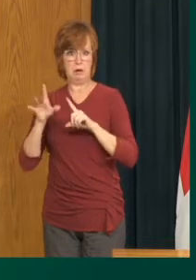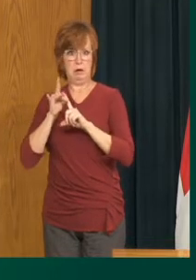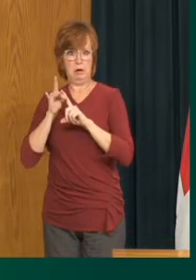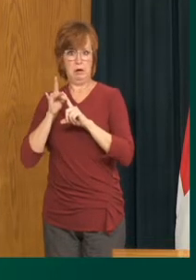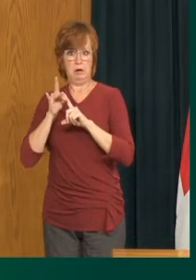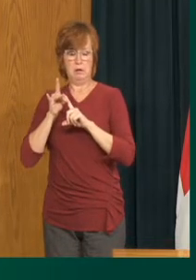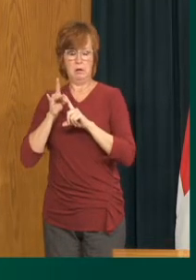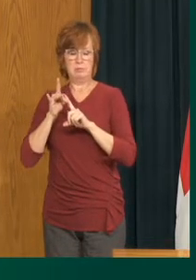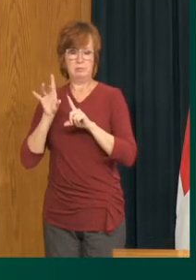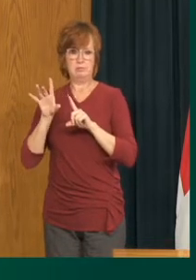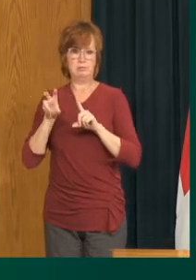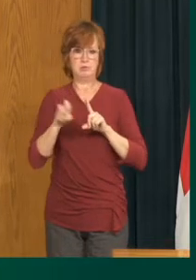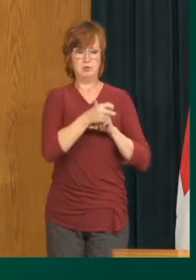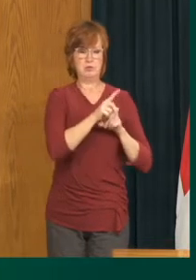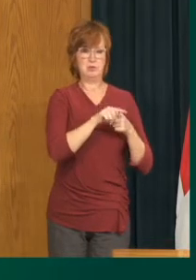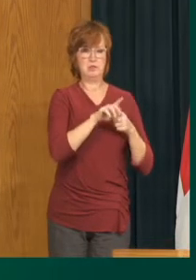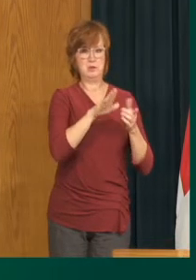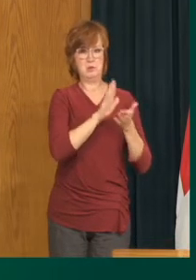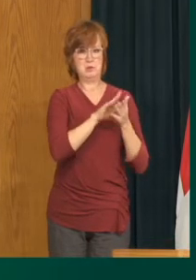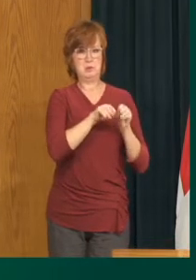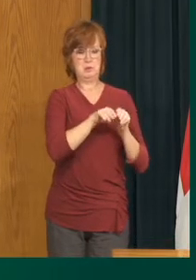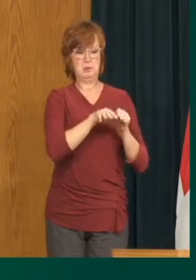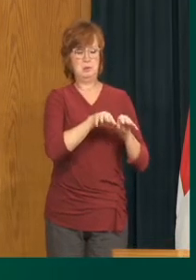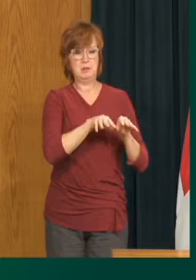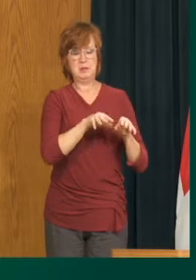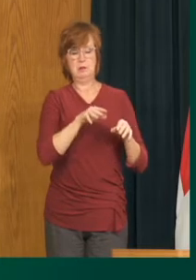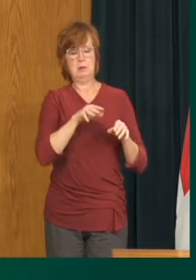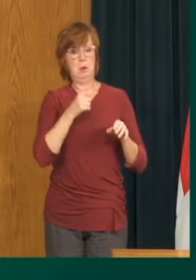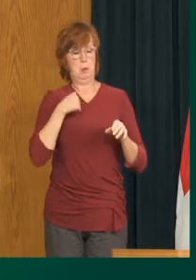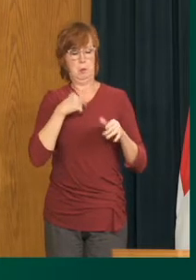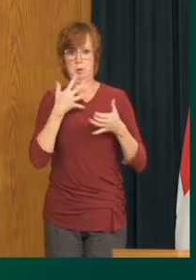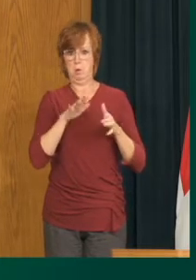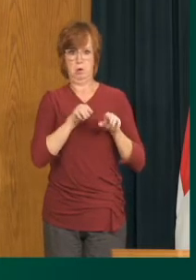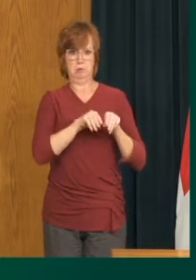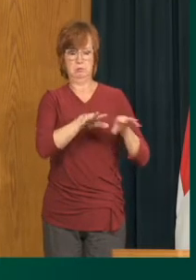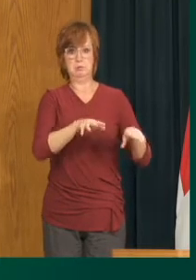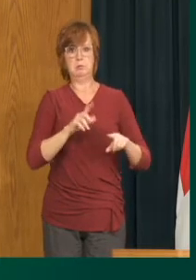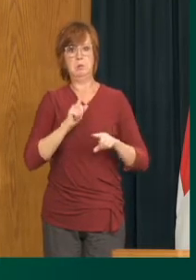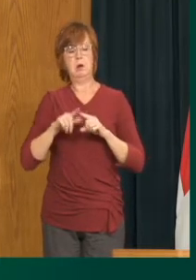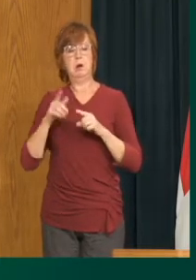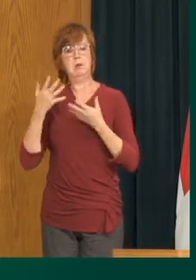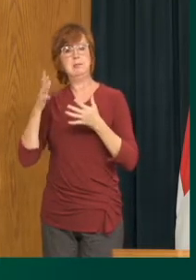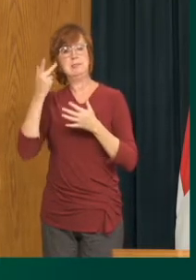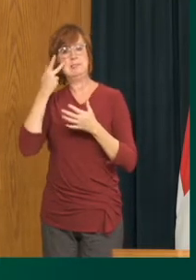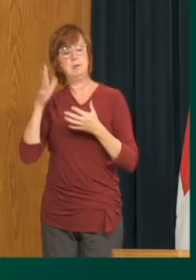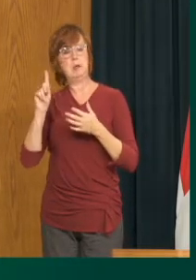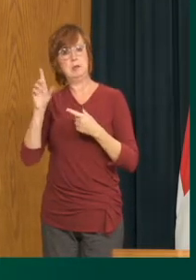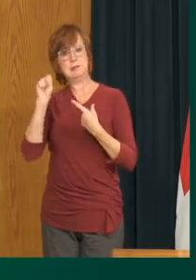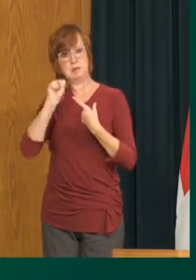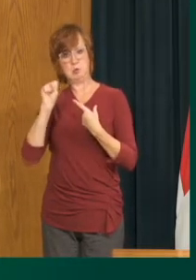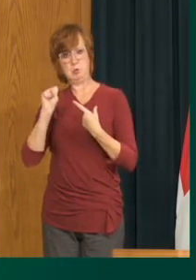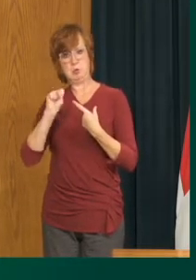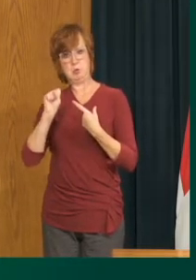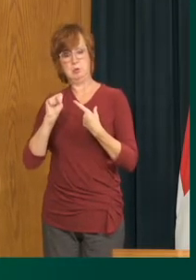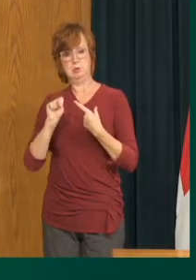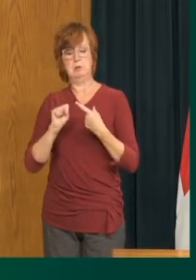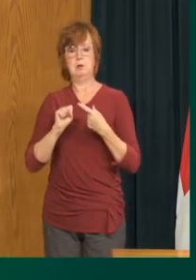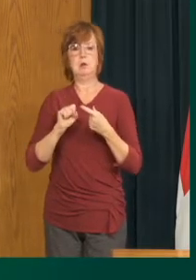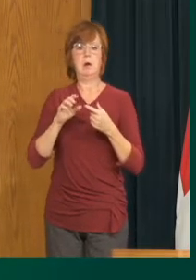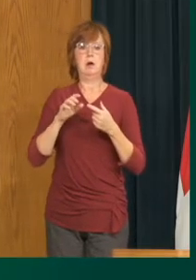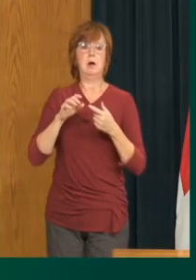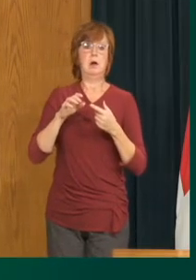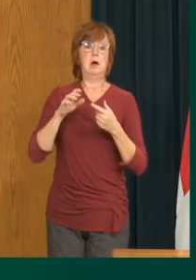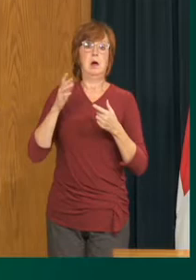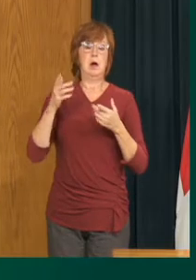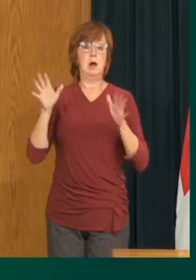few schools in Saskatoon. So it also stands to reason that if we keep our case numbers low in our communities, we greatly reduce